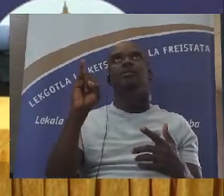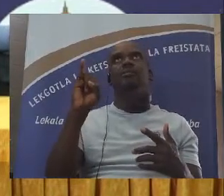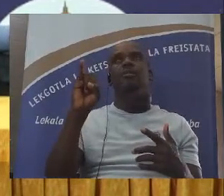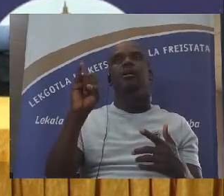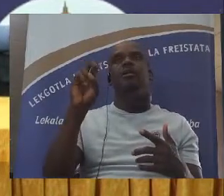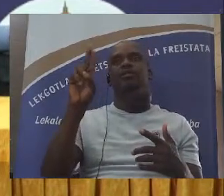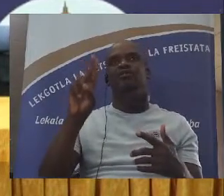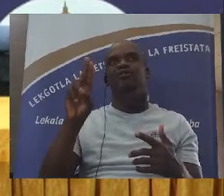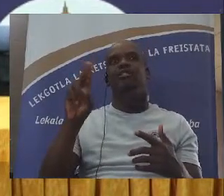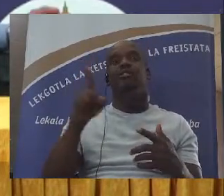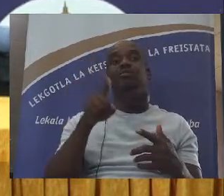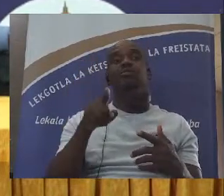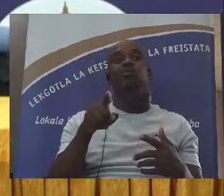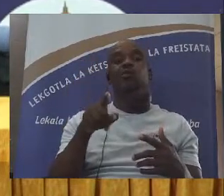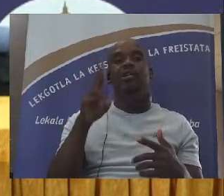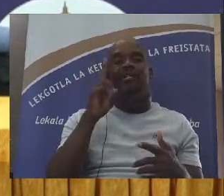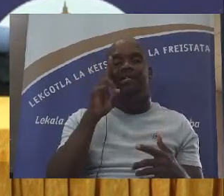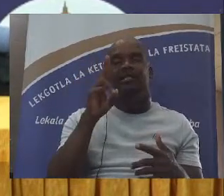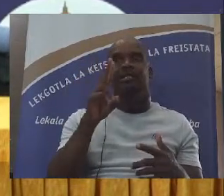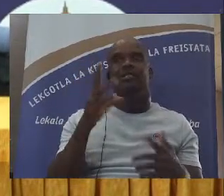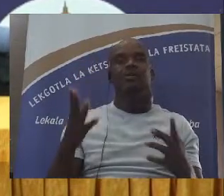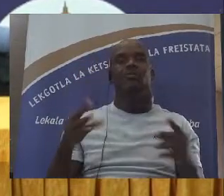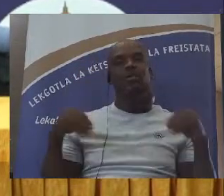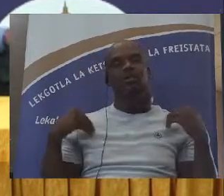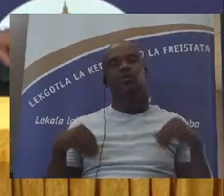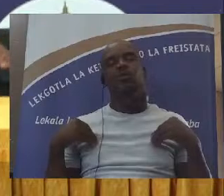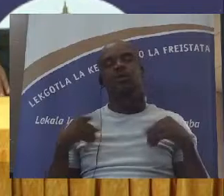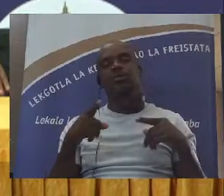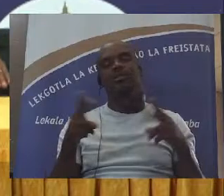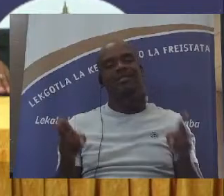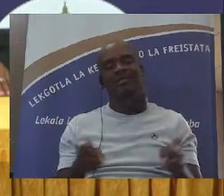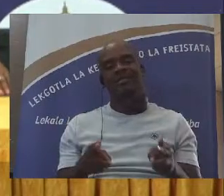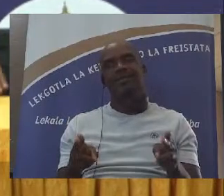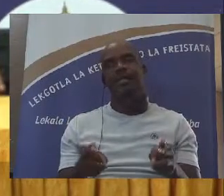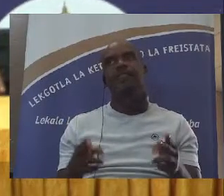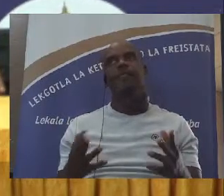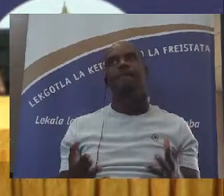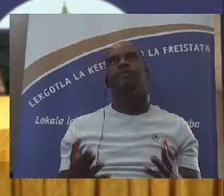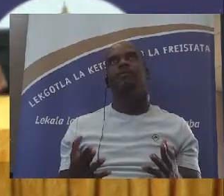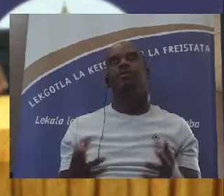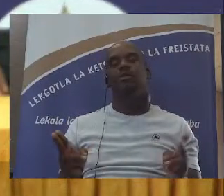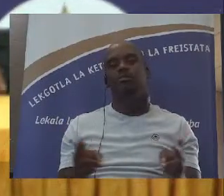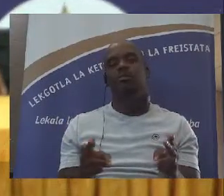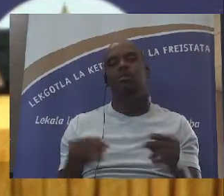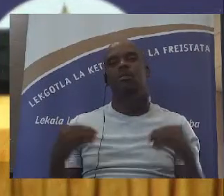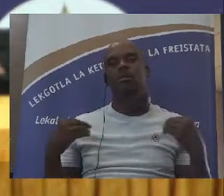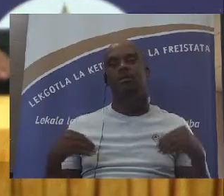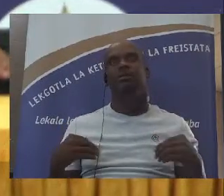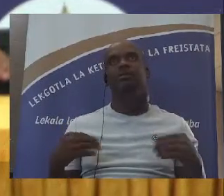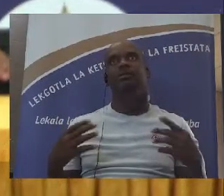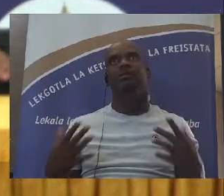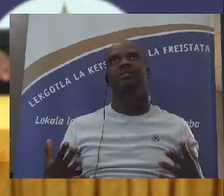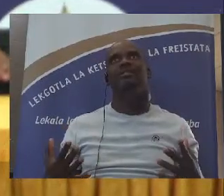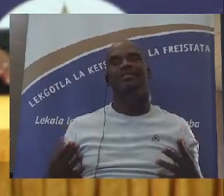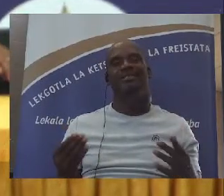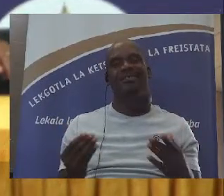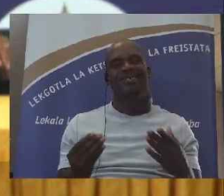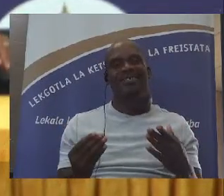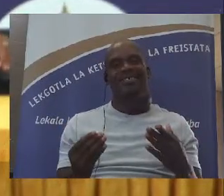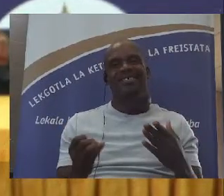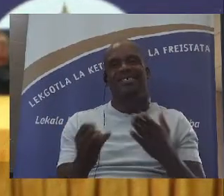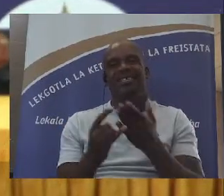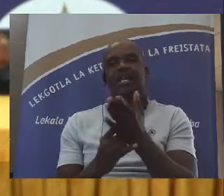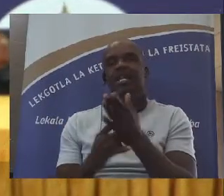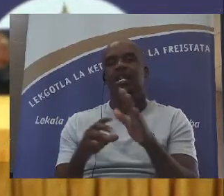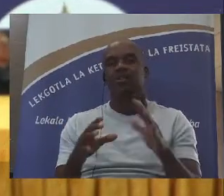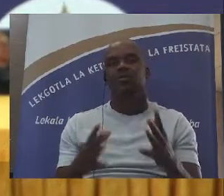we get our small enterprises to form part of the larger value chains? How do we bring them